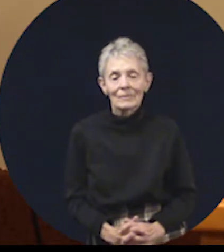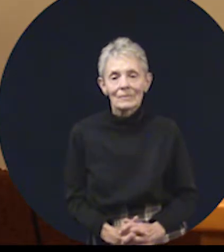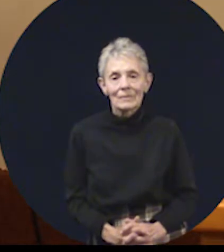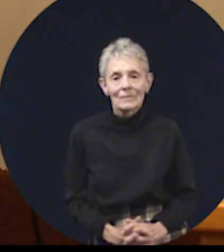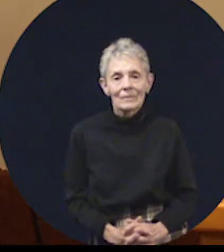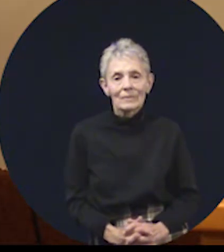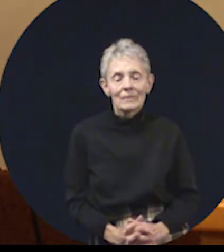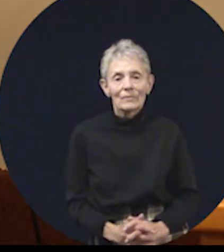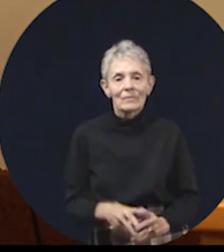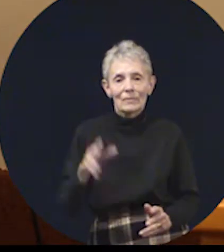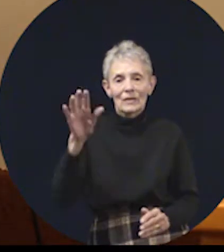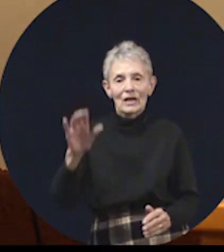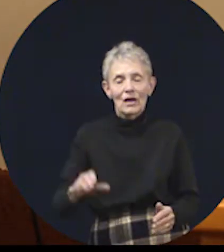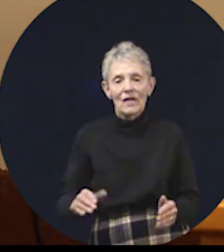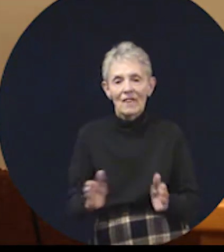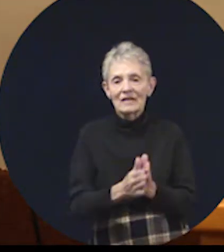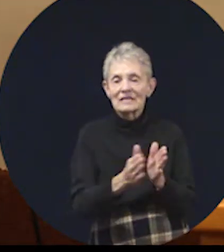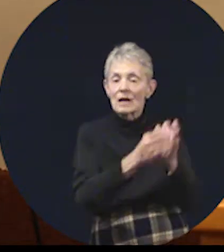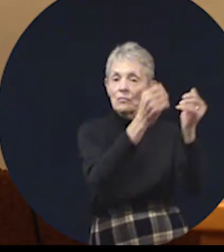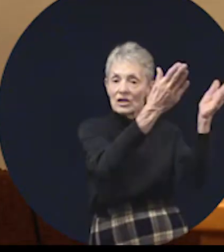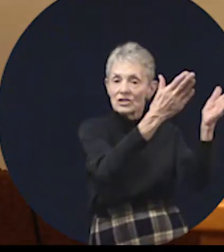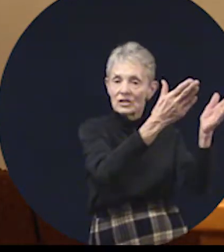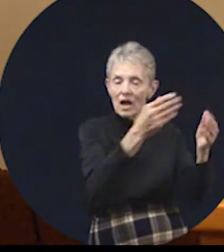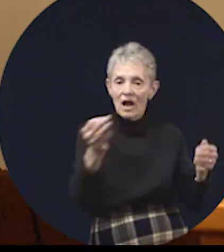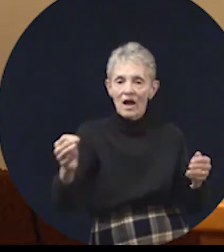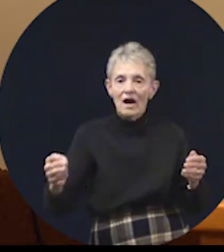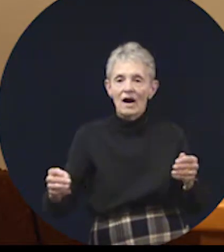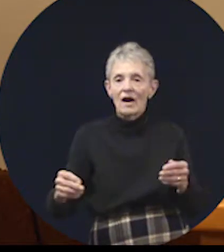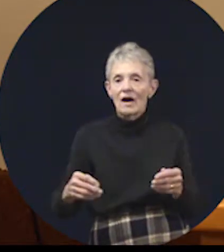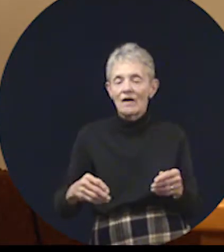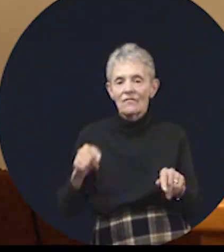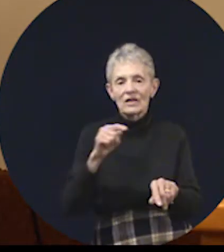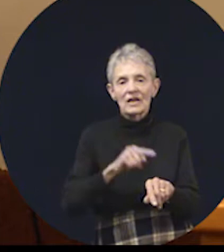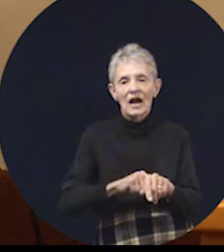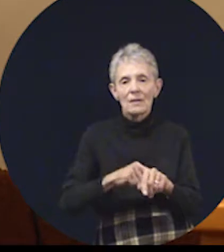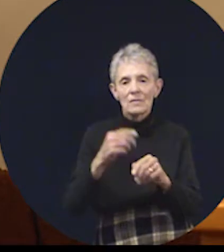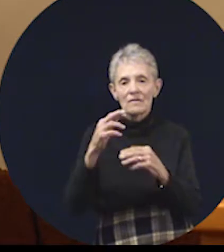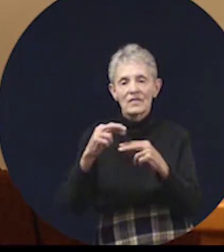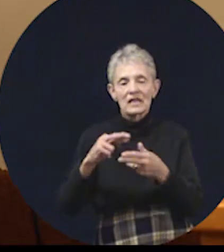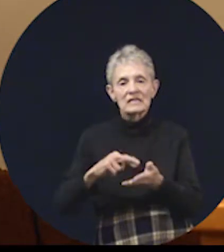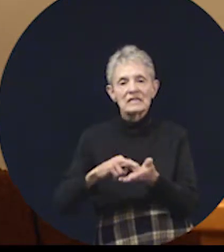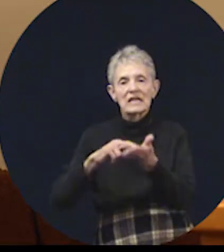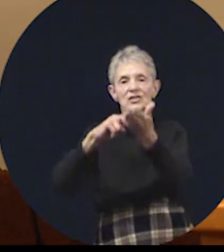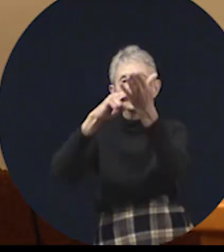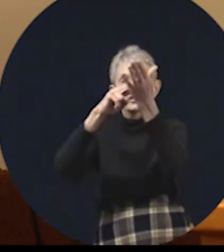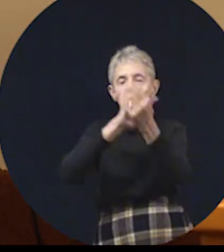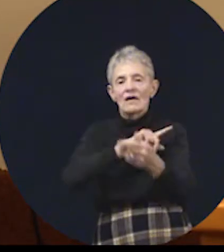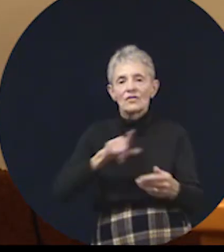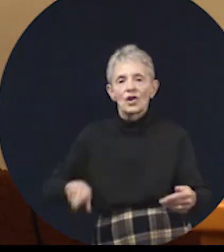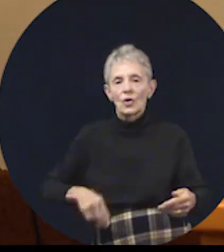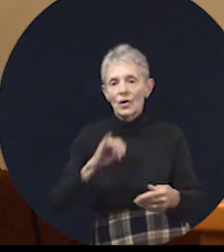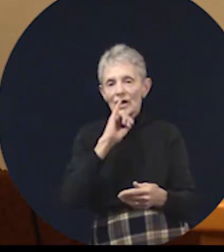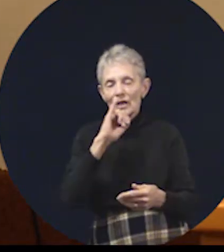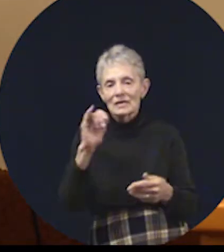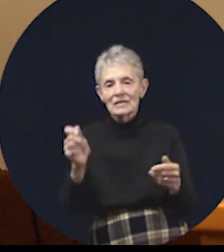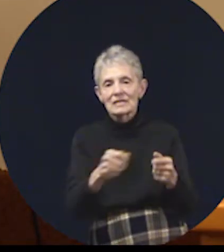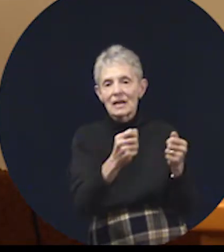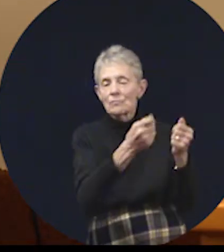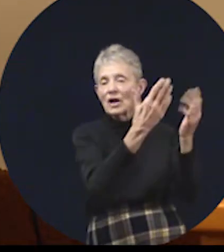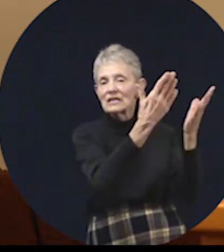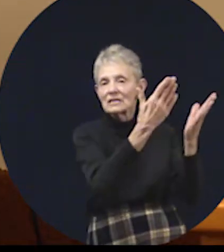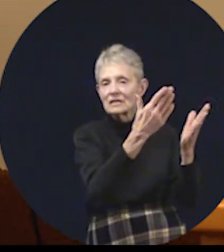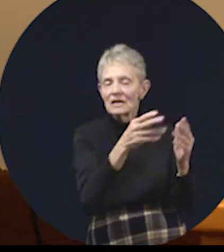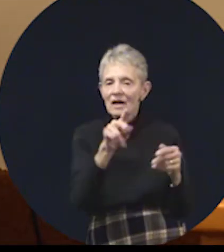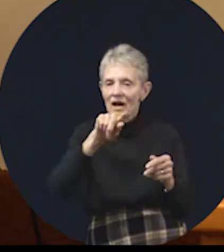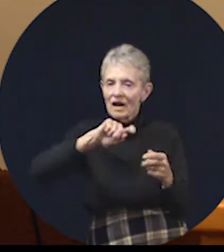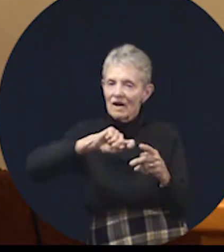The celebration of the Feast of the Ascension of the Lord is the celebration of a key